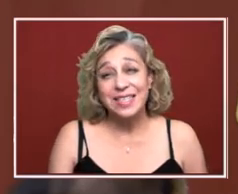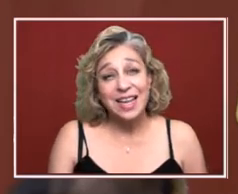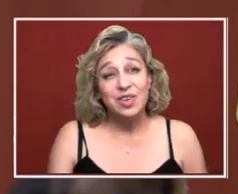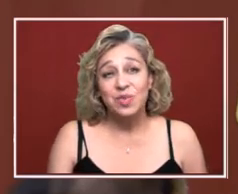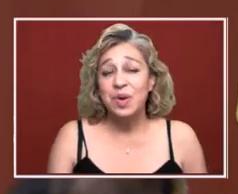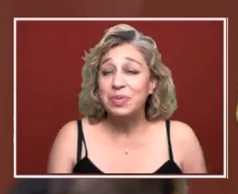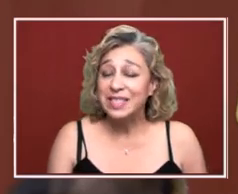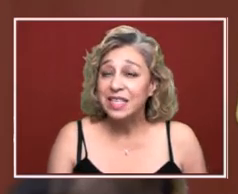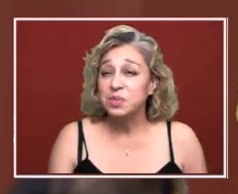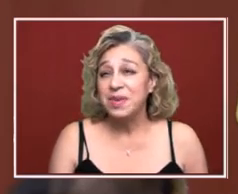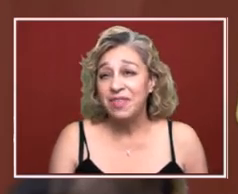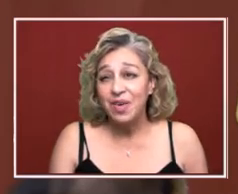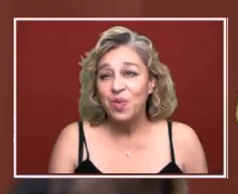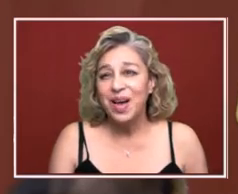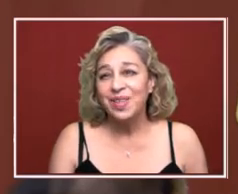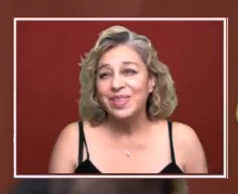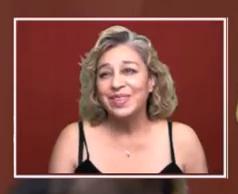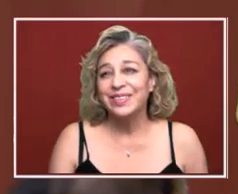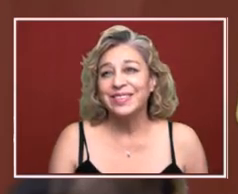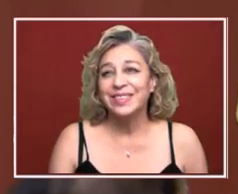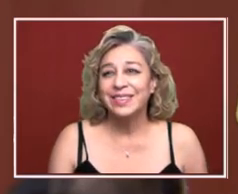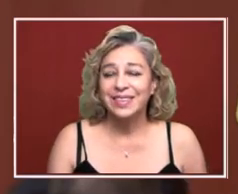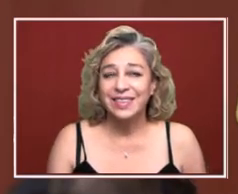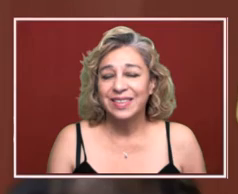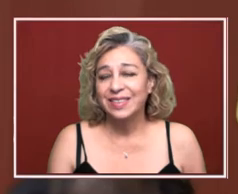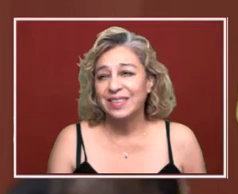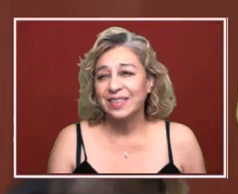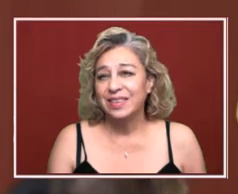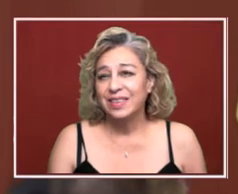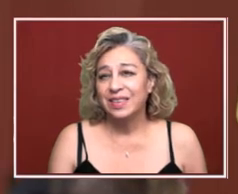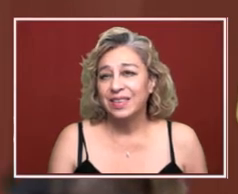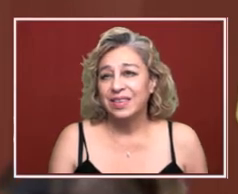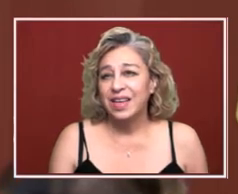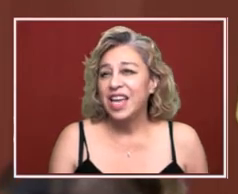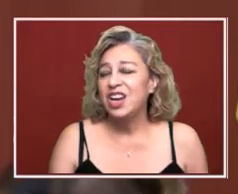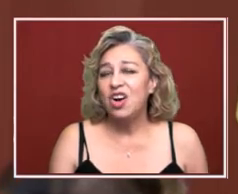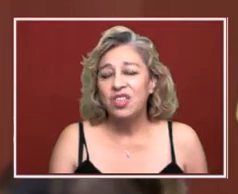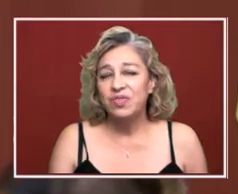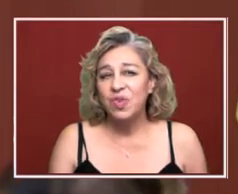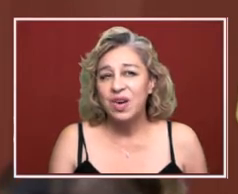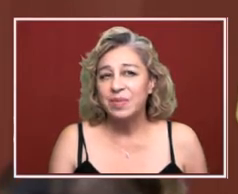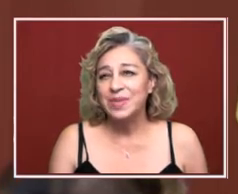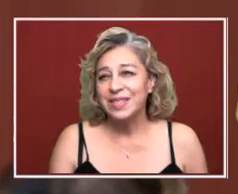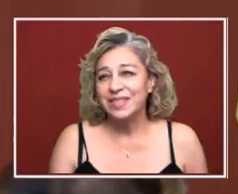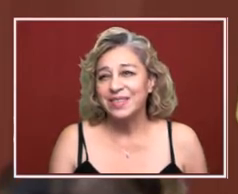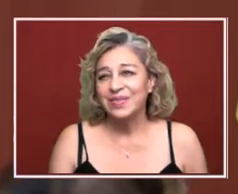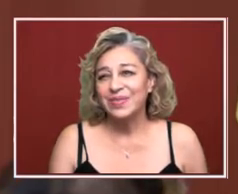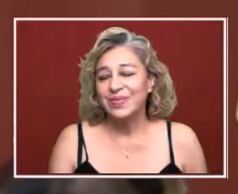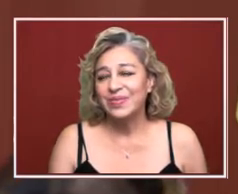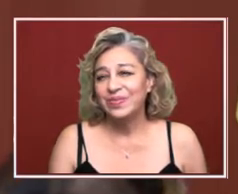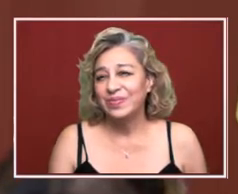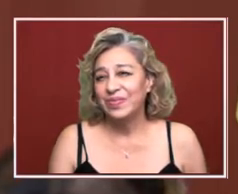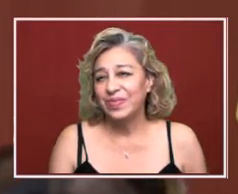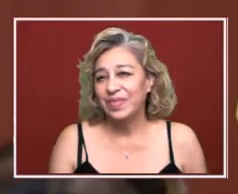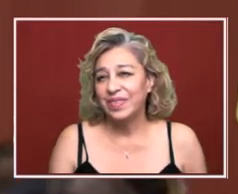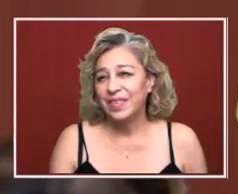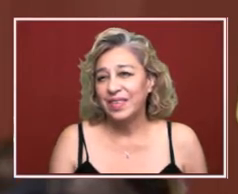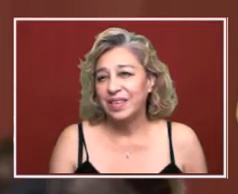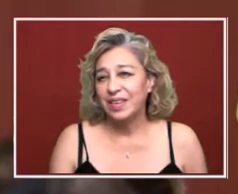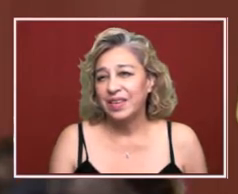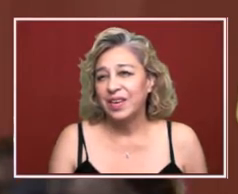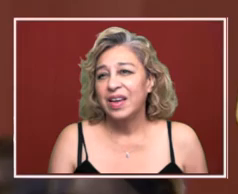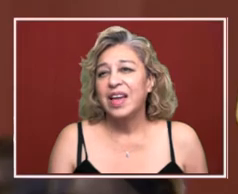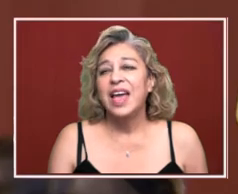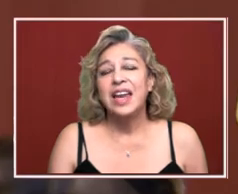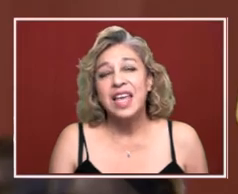because Marcelo represents me very well. En todos los foros. In all the forums. Y lo va a seguir